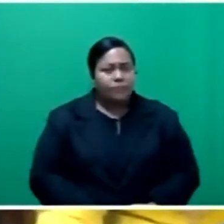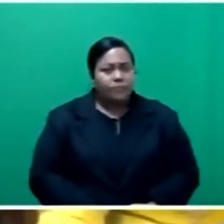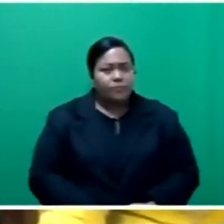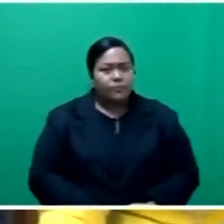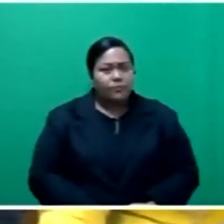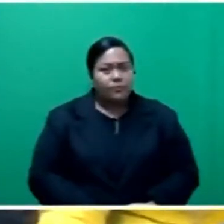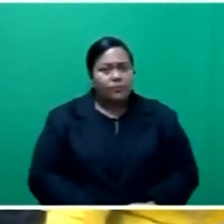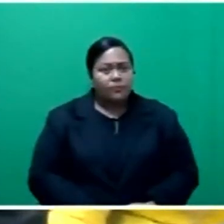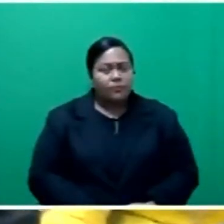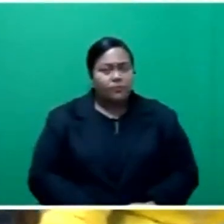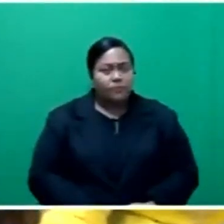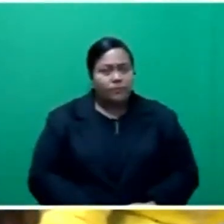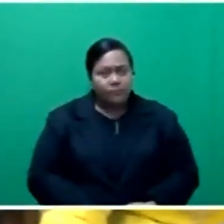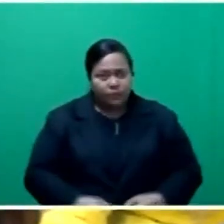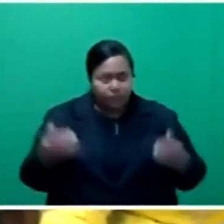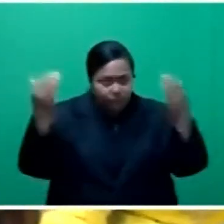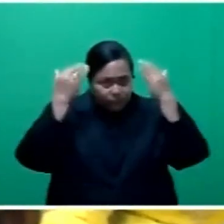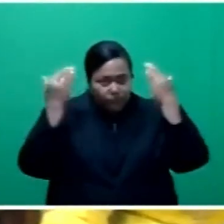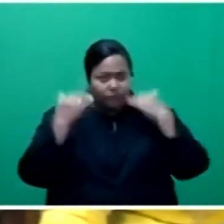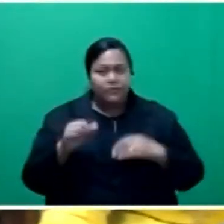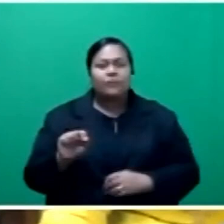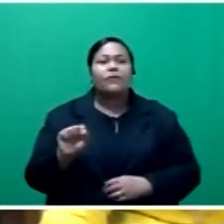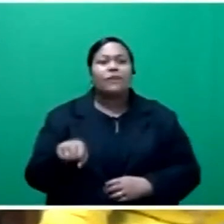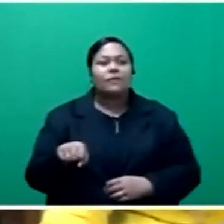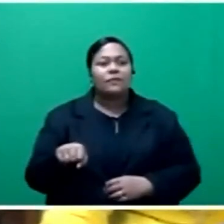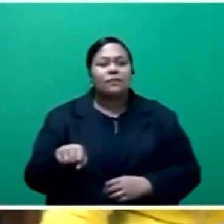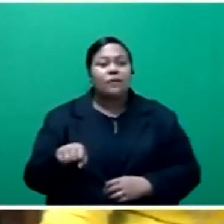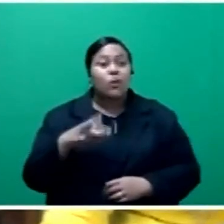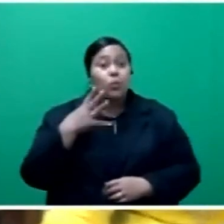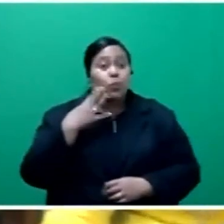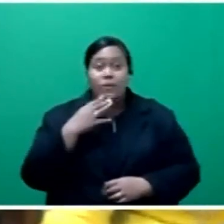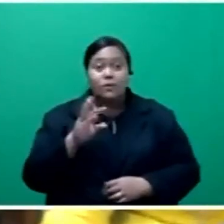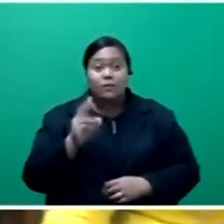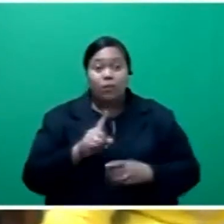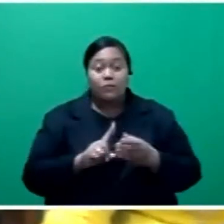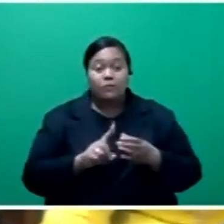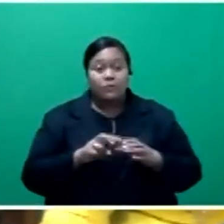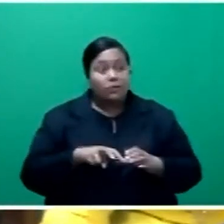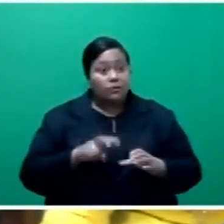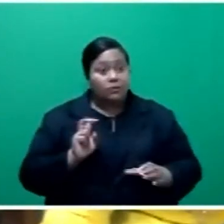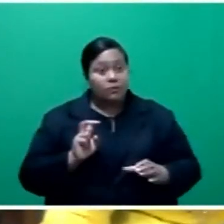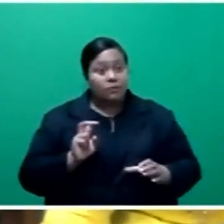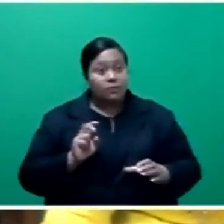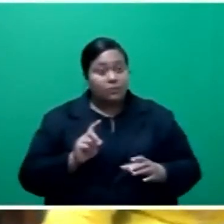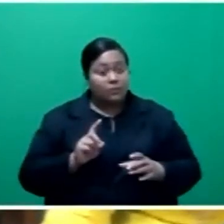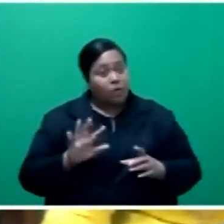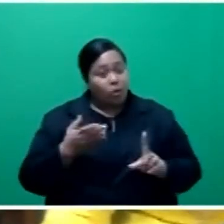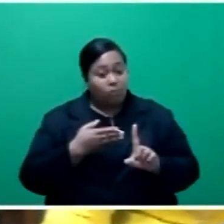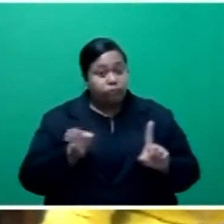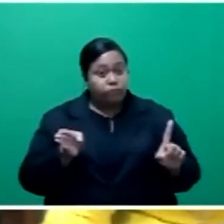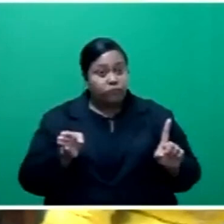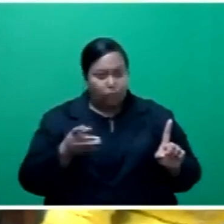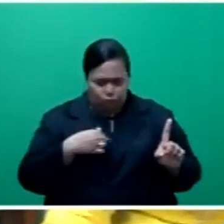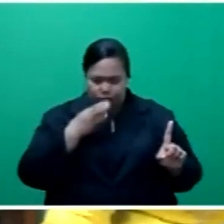sir. Mr. Speaker, sir. Yes, when anybody steps out of their mandate, we have a right to question. It's not a question of attacking.